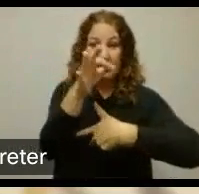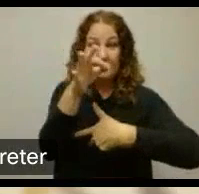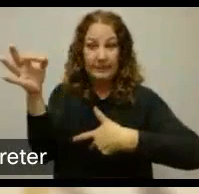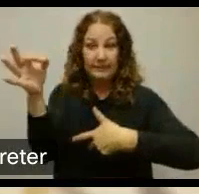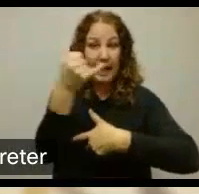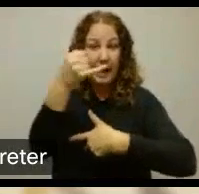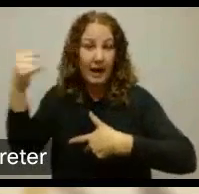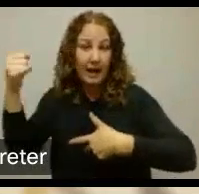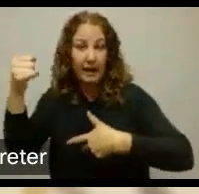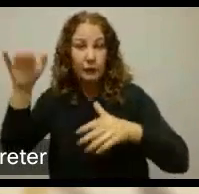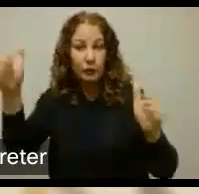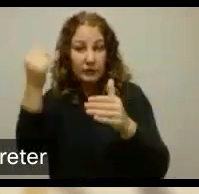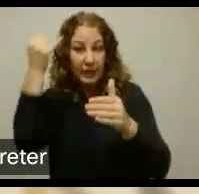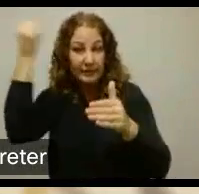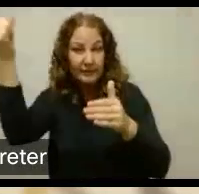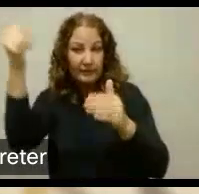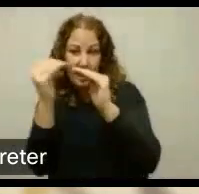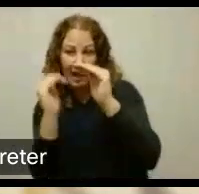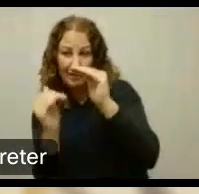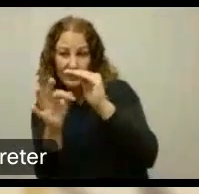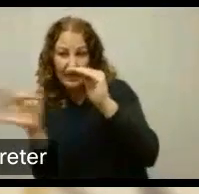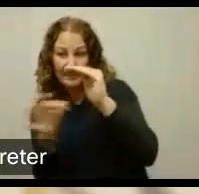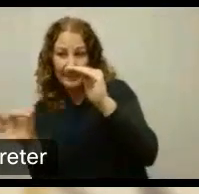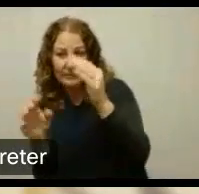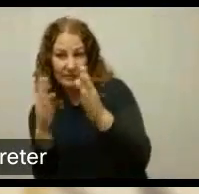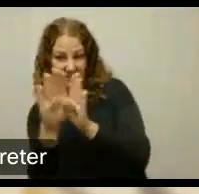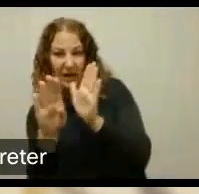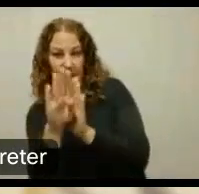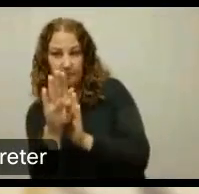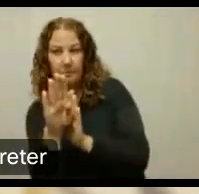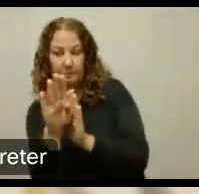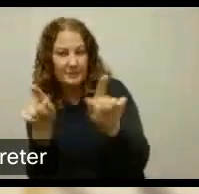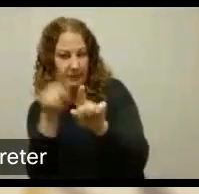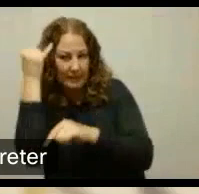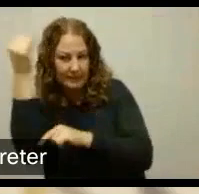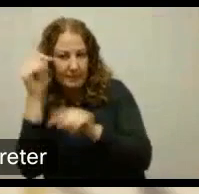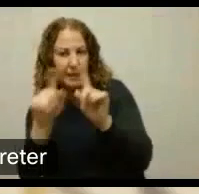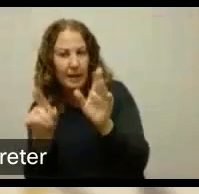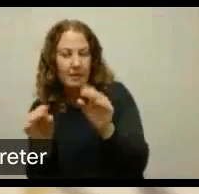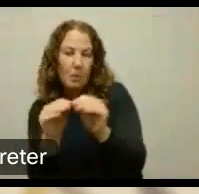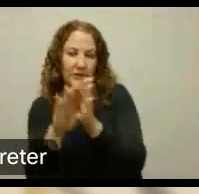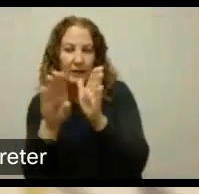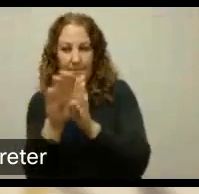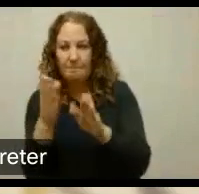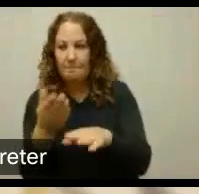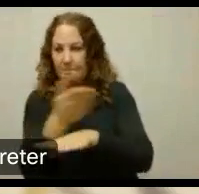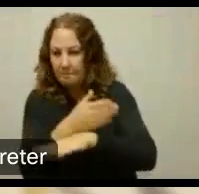the idea, and then the following sentences develop that idea even further. Ideally, these supporting